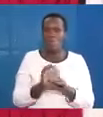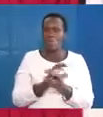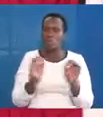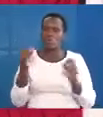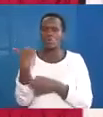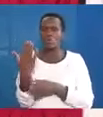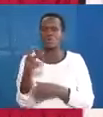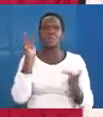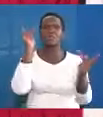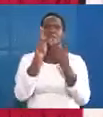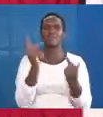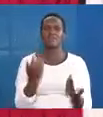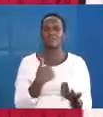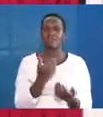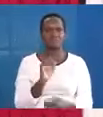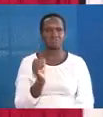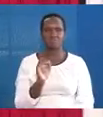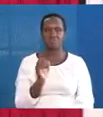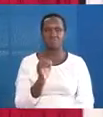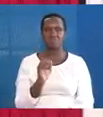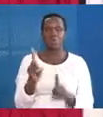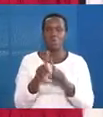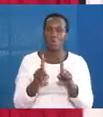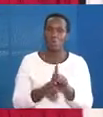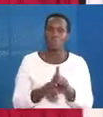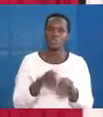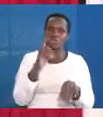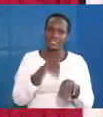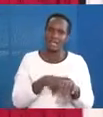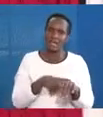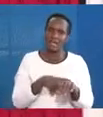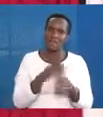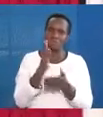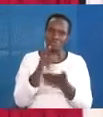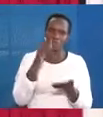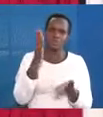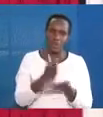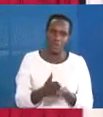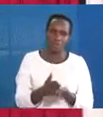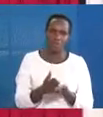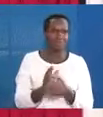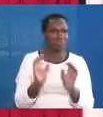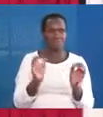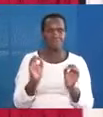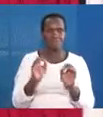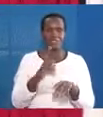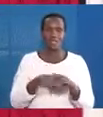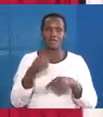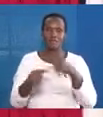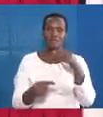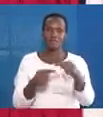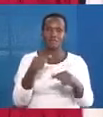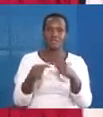perfect and that time does not stand still. And that is the reason the framers